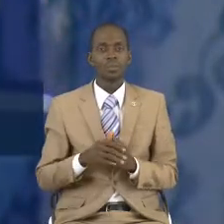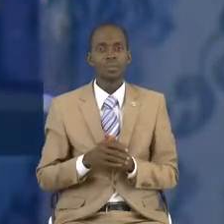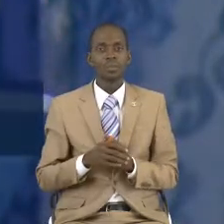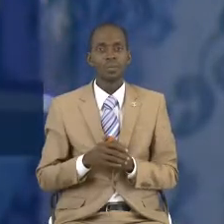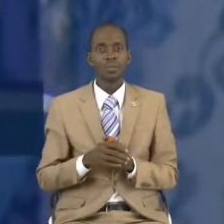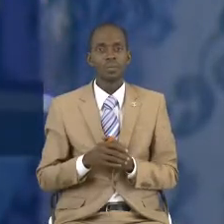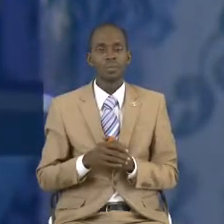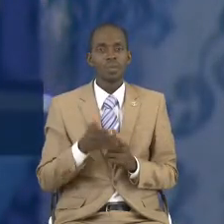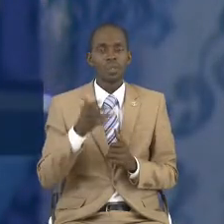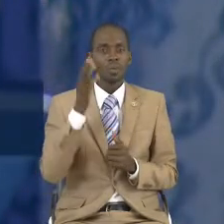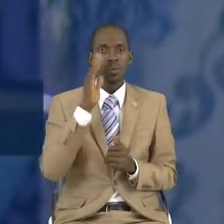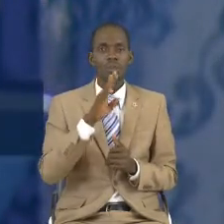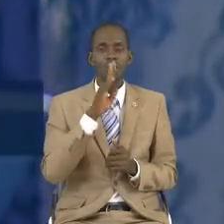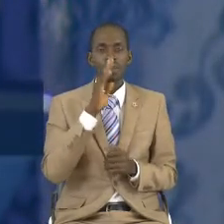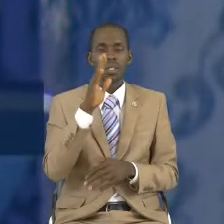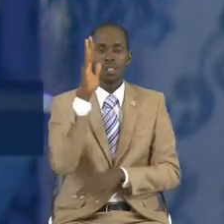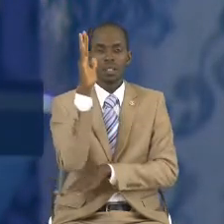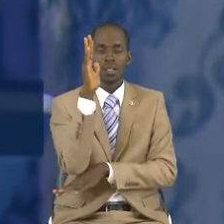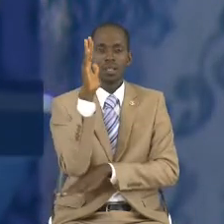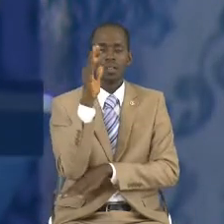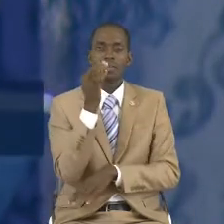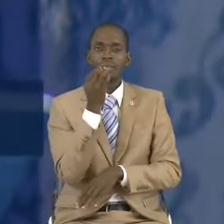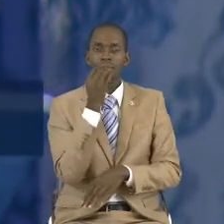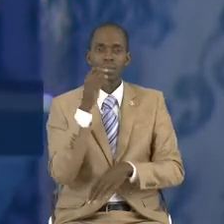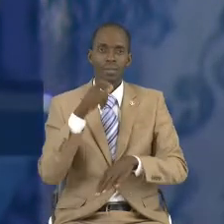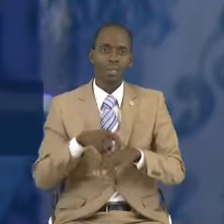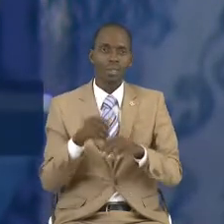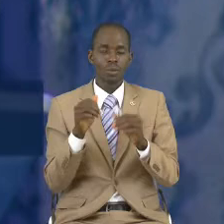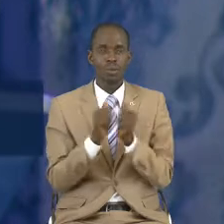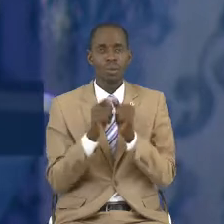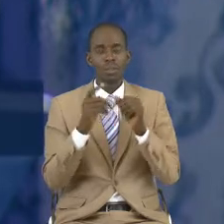launch our meeting with the lord holds